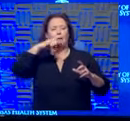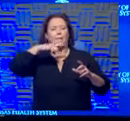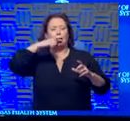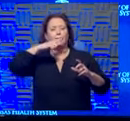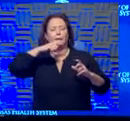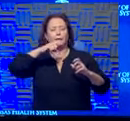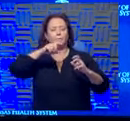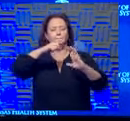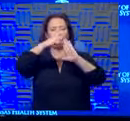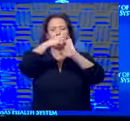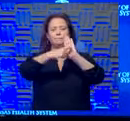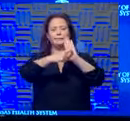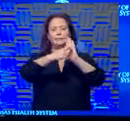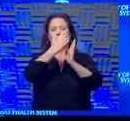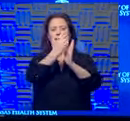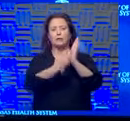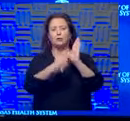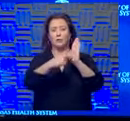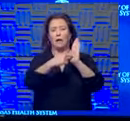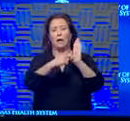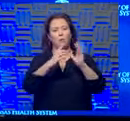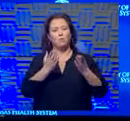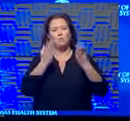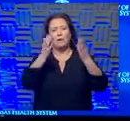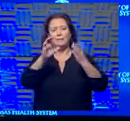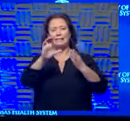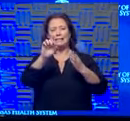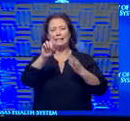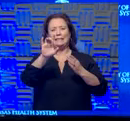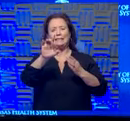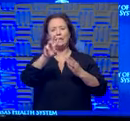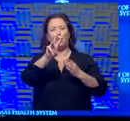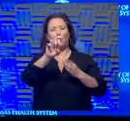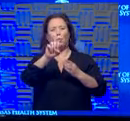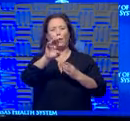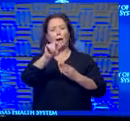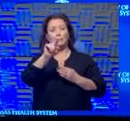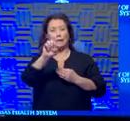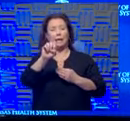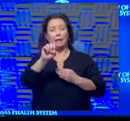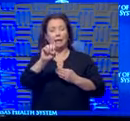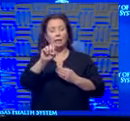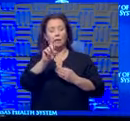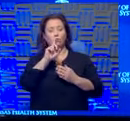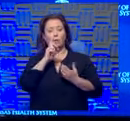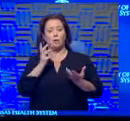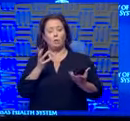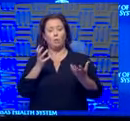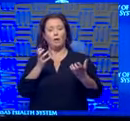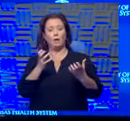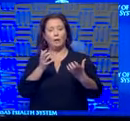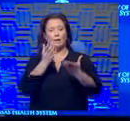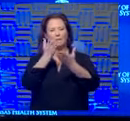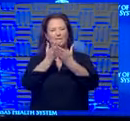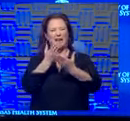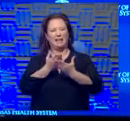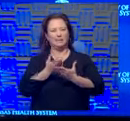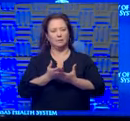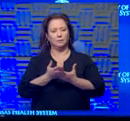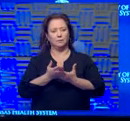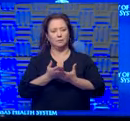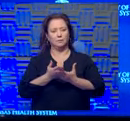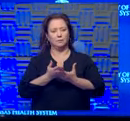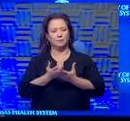really good. And so I would really recommend you go to the CDC website, because what you really want is things that are being fact-checked. The